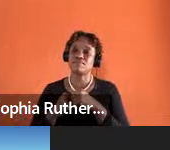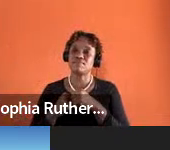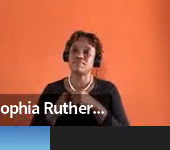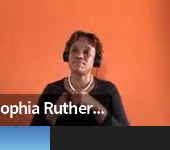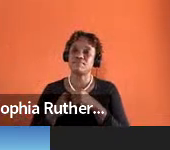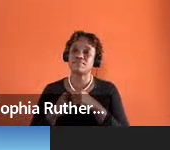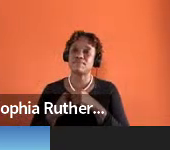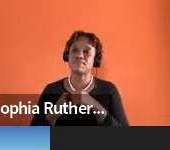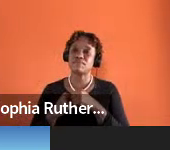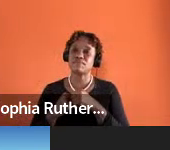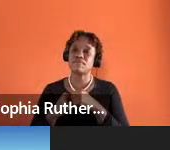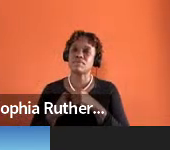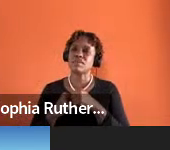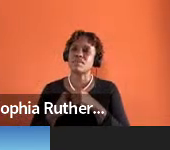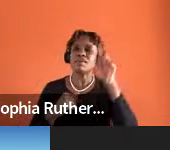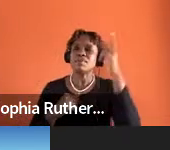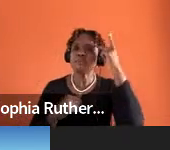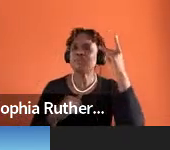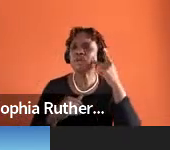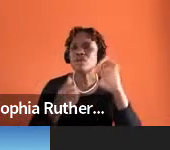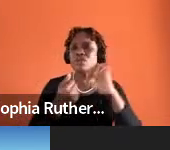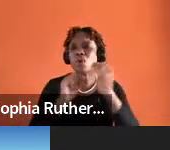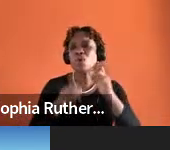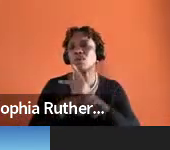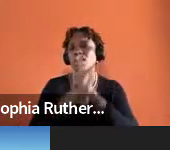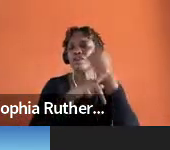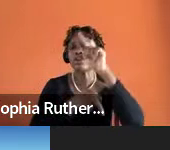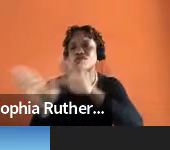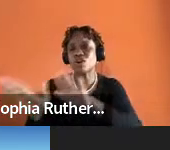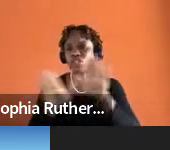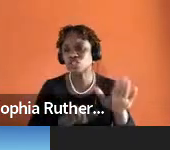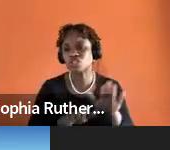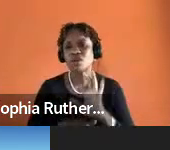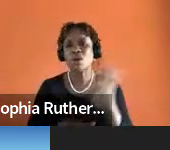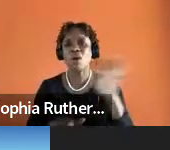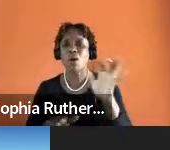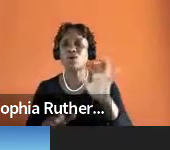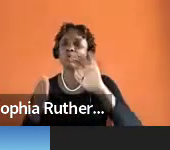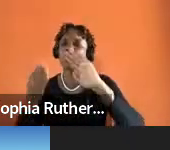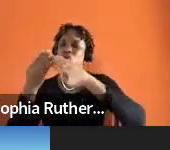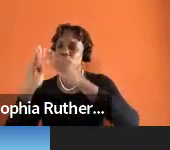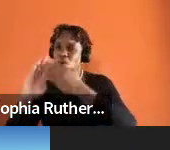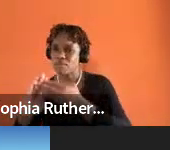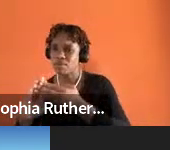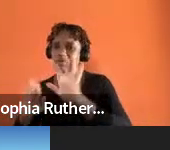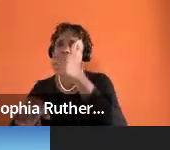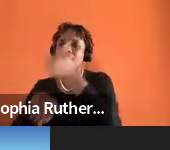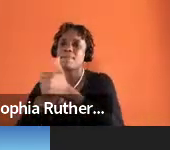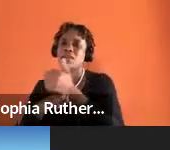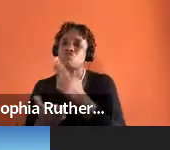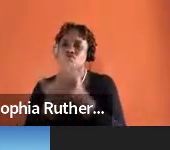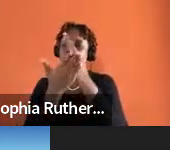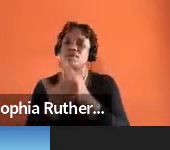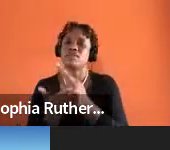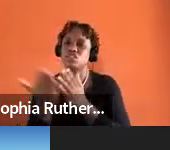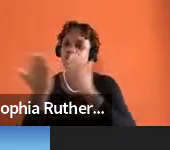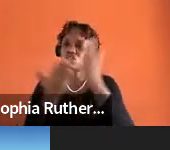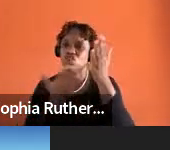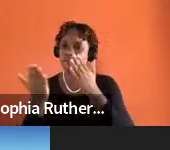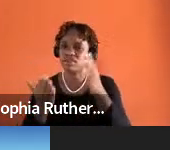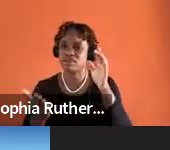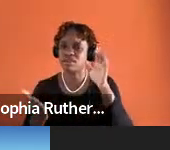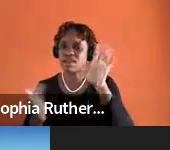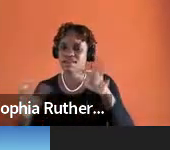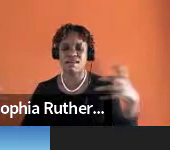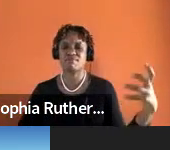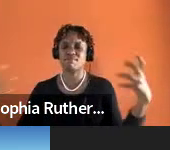children, and also to be able to identify community-based rehabilitation services that can complement the rearing of these